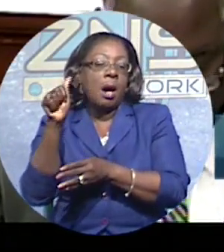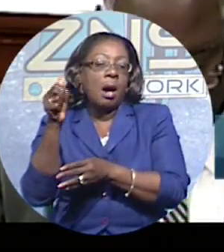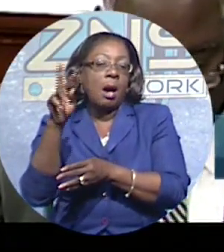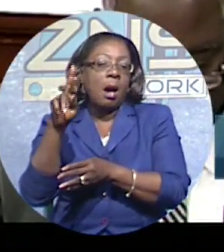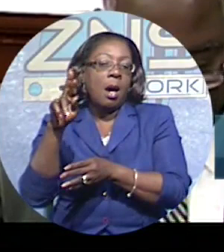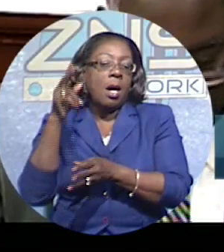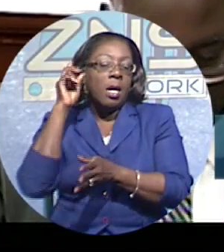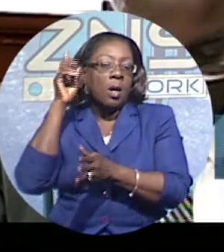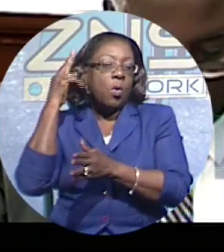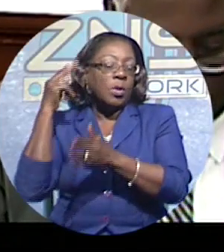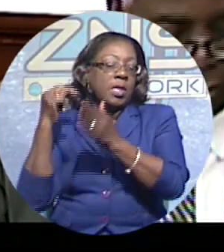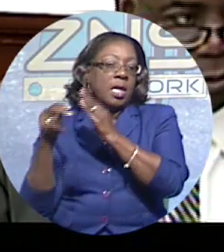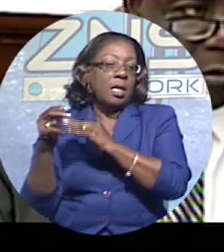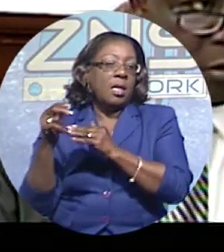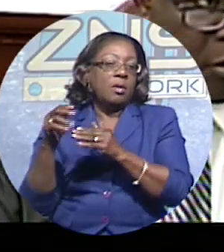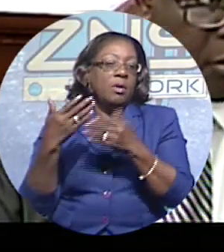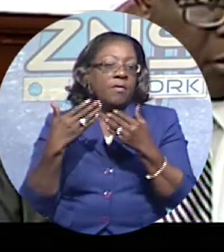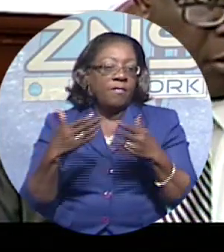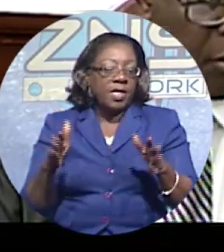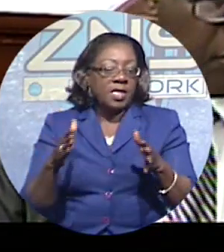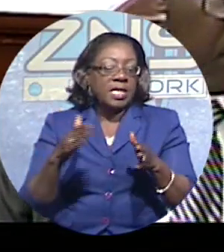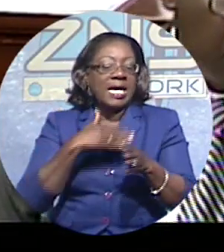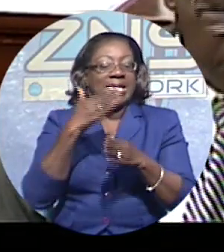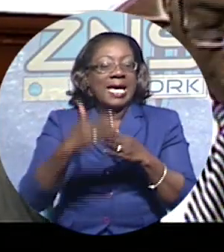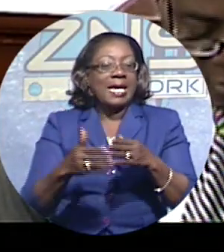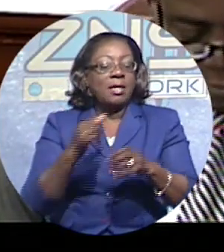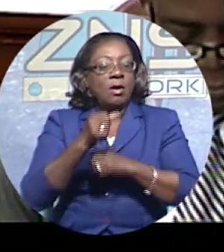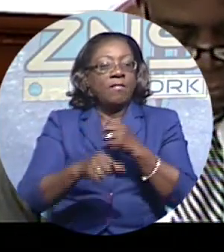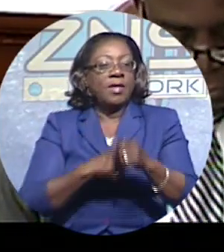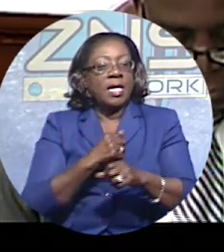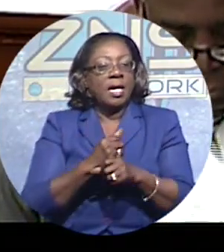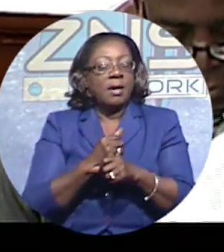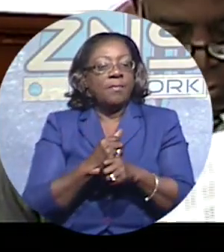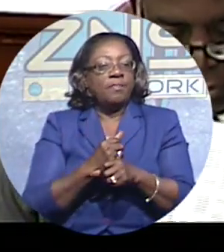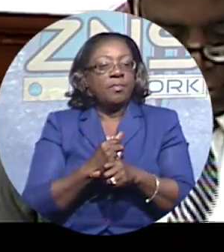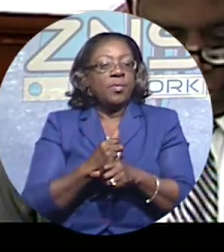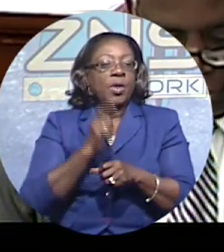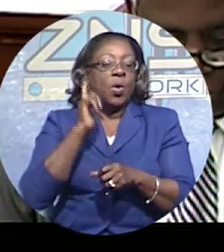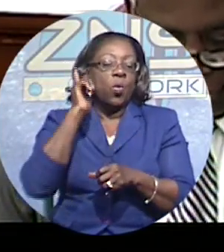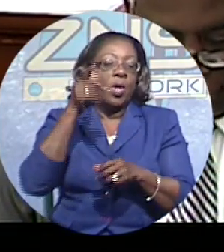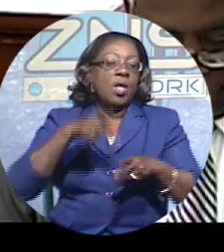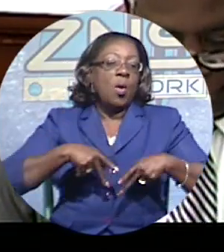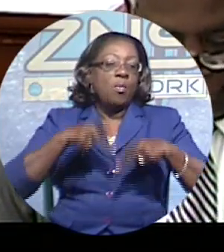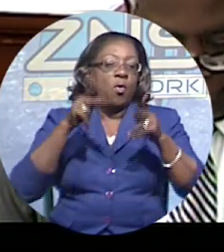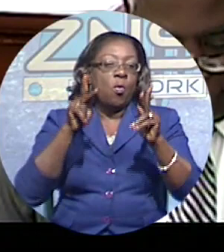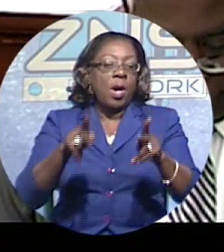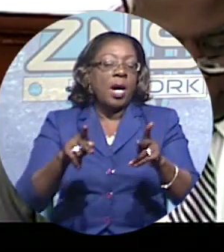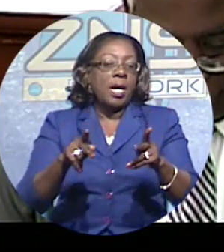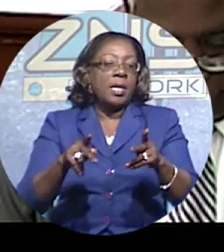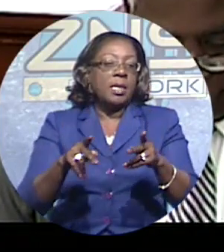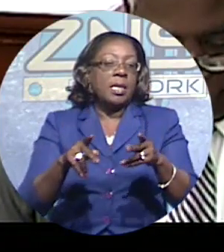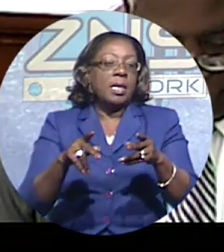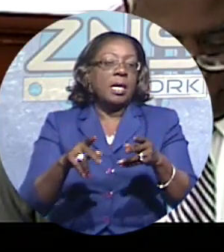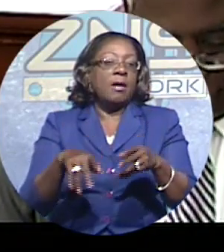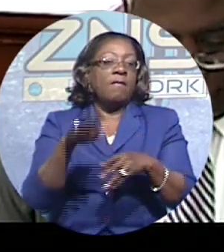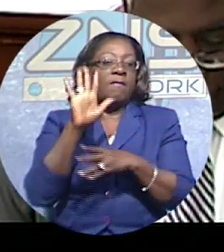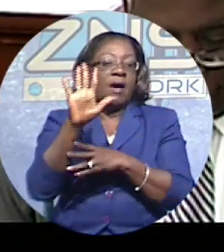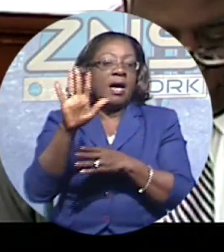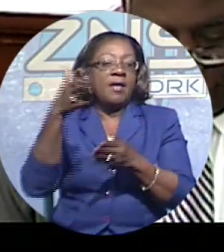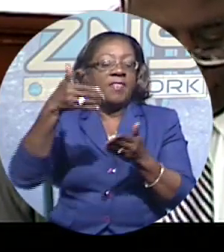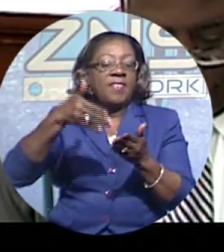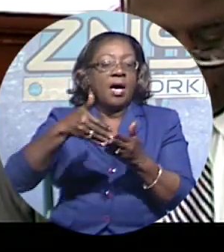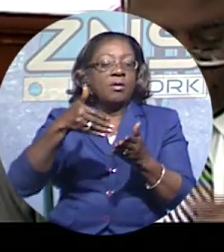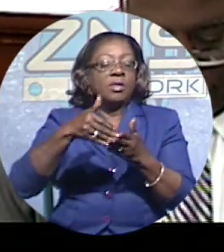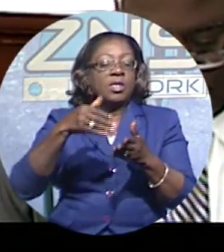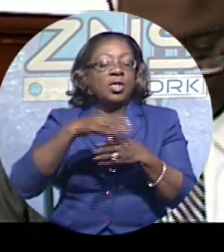at the year end, and it is scheduled to provide a minimum of